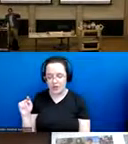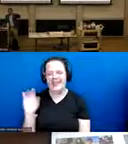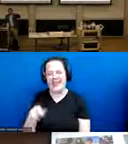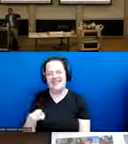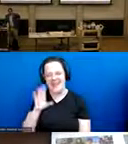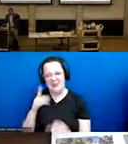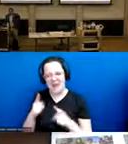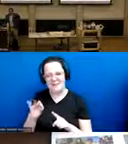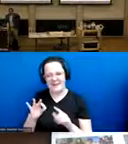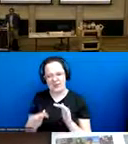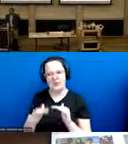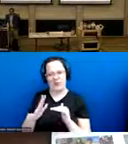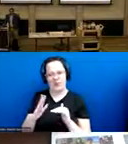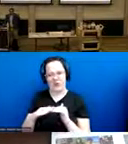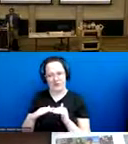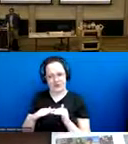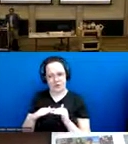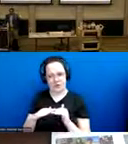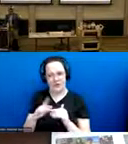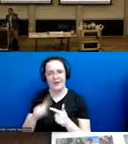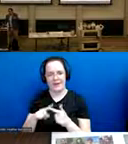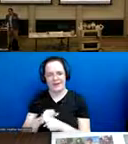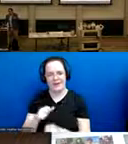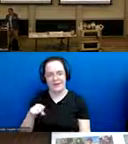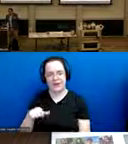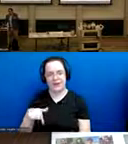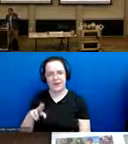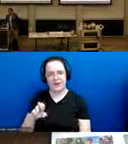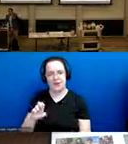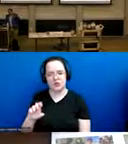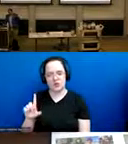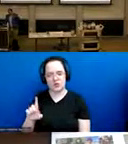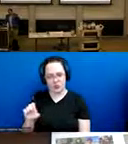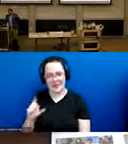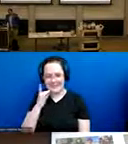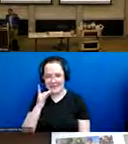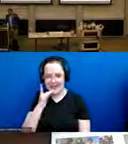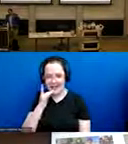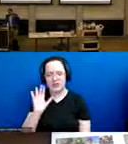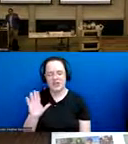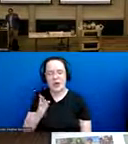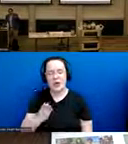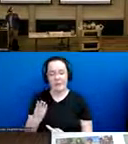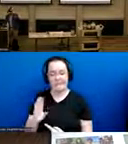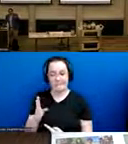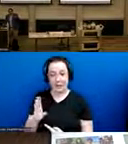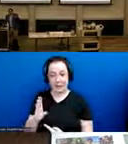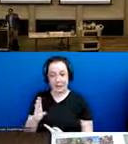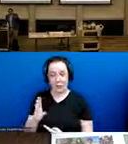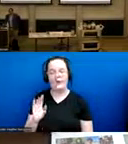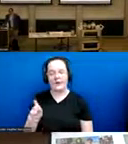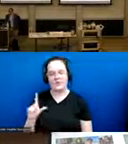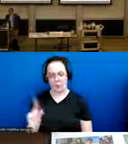the threshold, and then you start creating a squeeze light, which then you have all those components. So the blue that you send has to be very